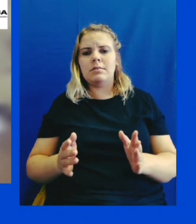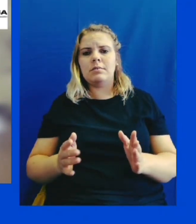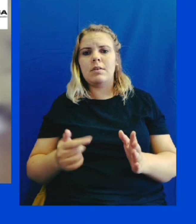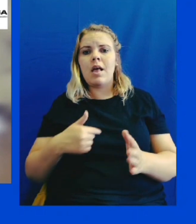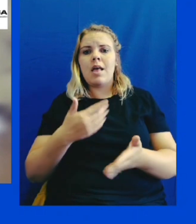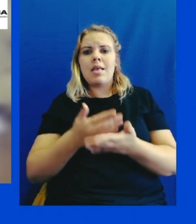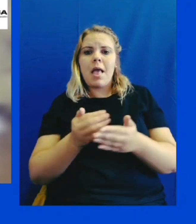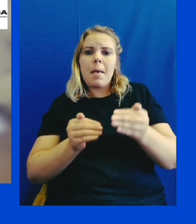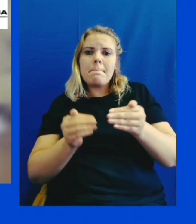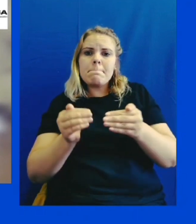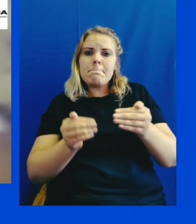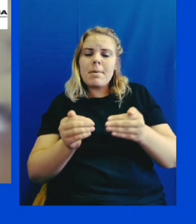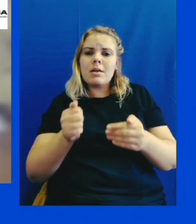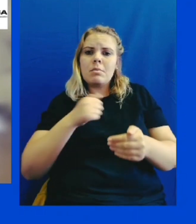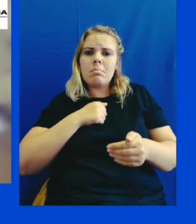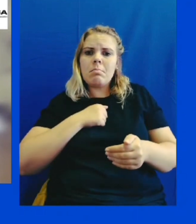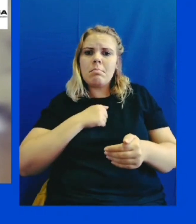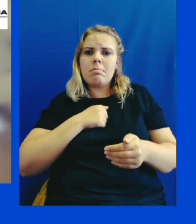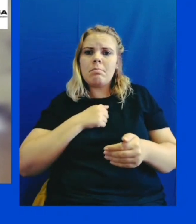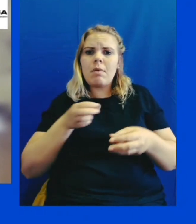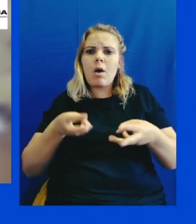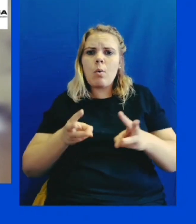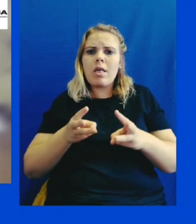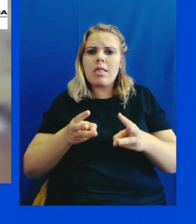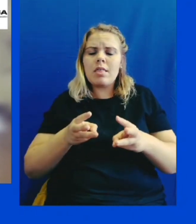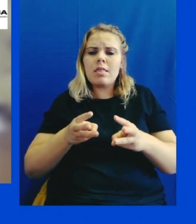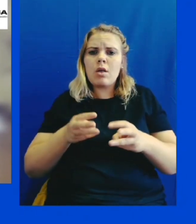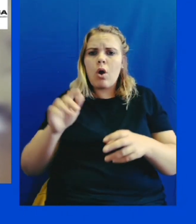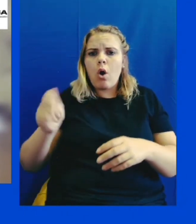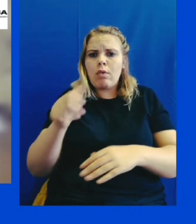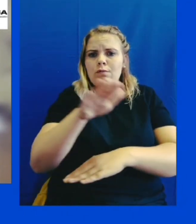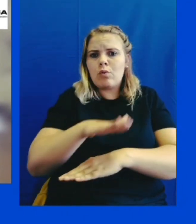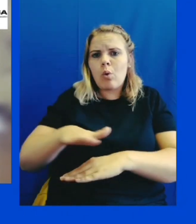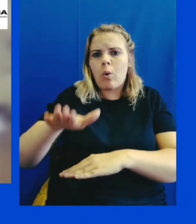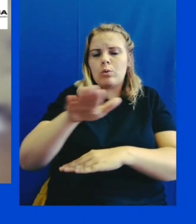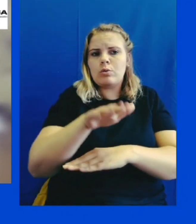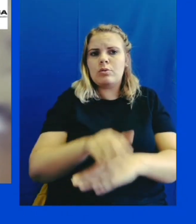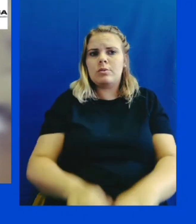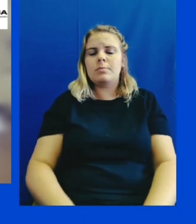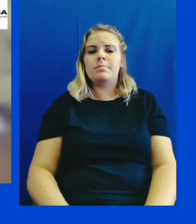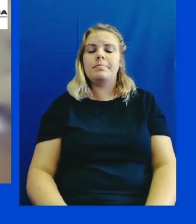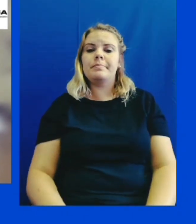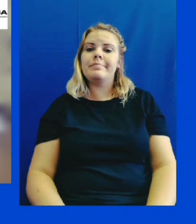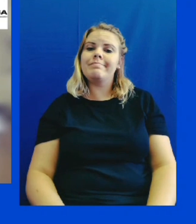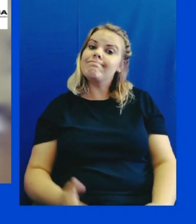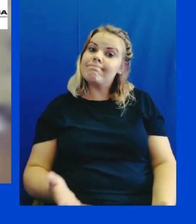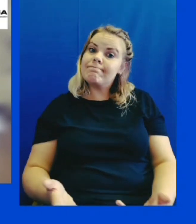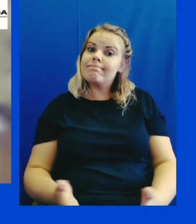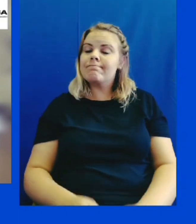could manage their way or should manage their way around the course? Well,